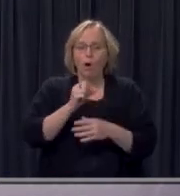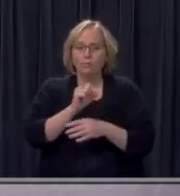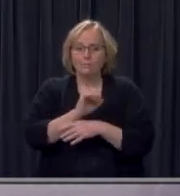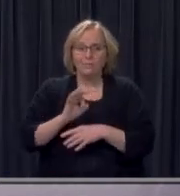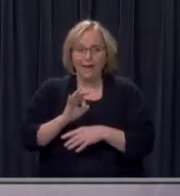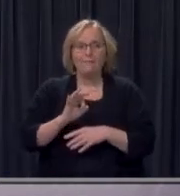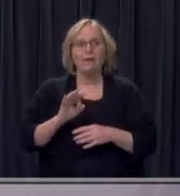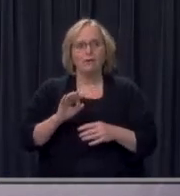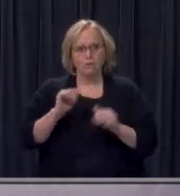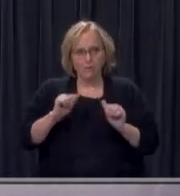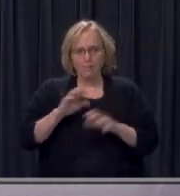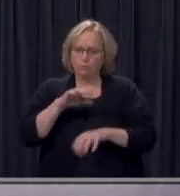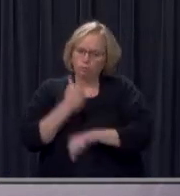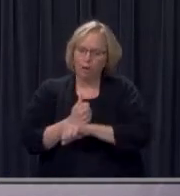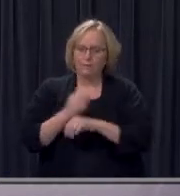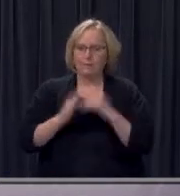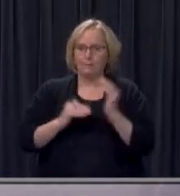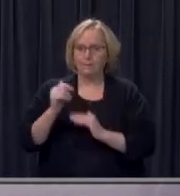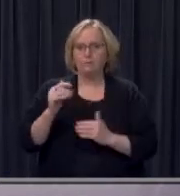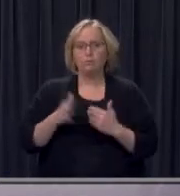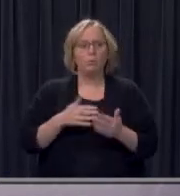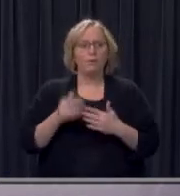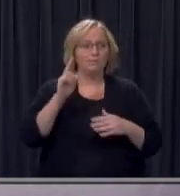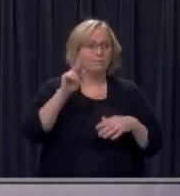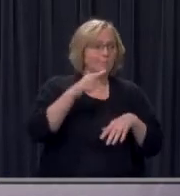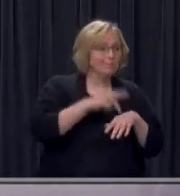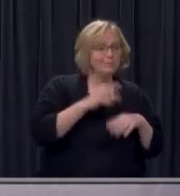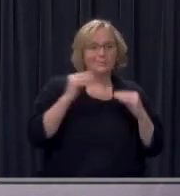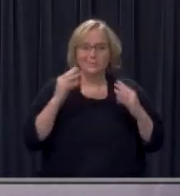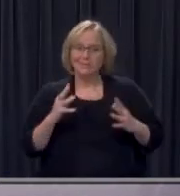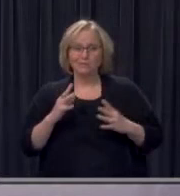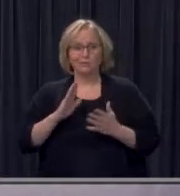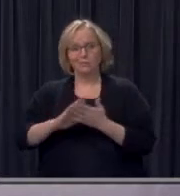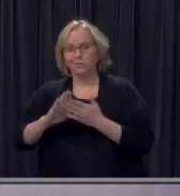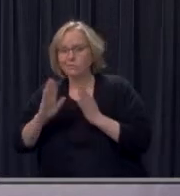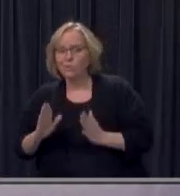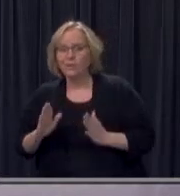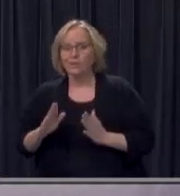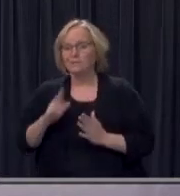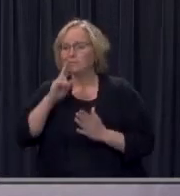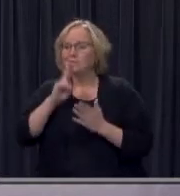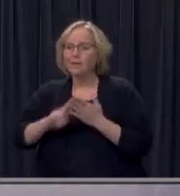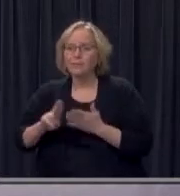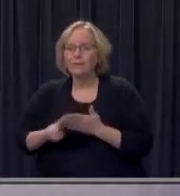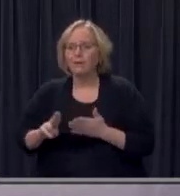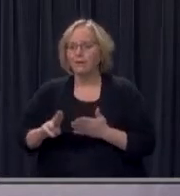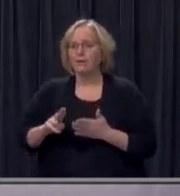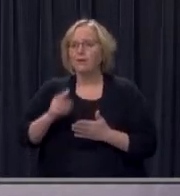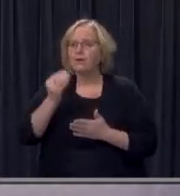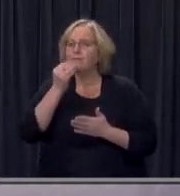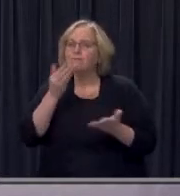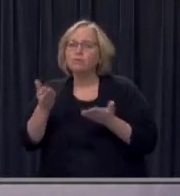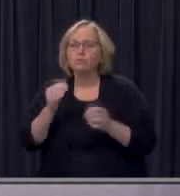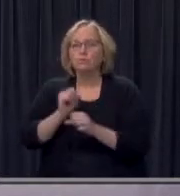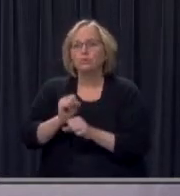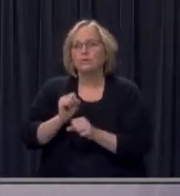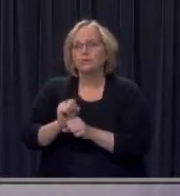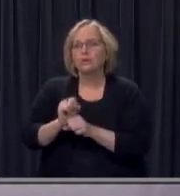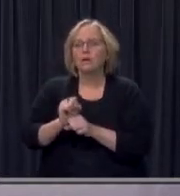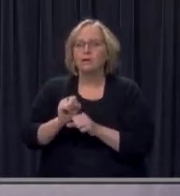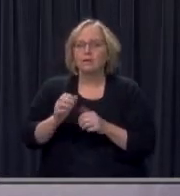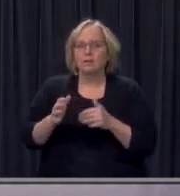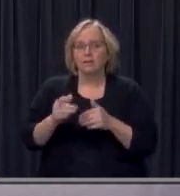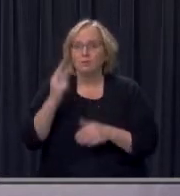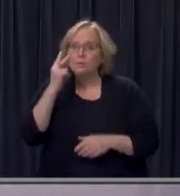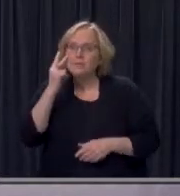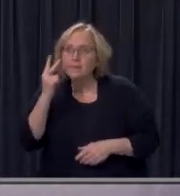lockdown. And so whether you are a principal, a teacher, a custodian, a secretary, a food service worker, if you see